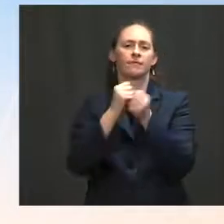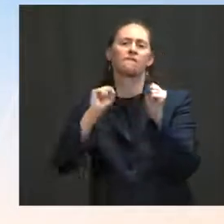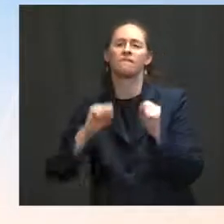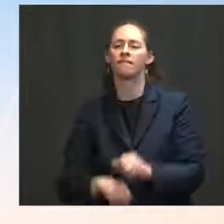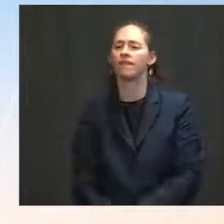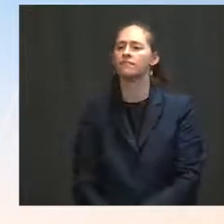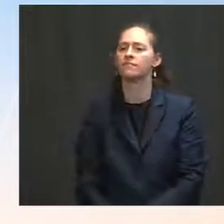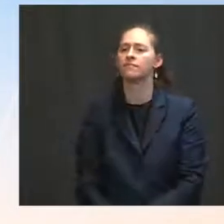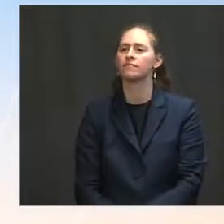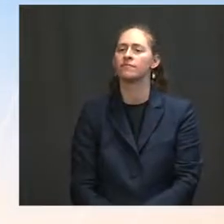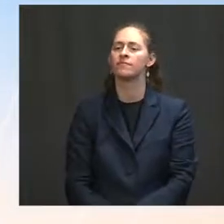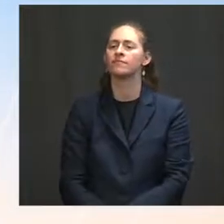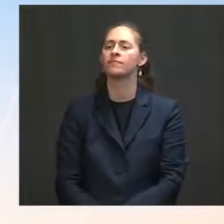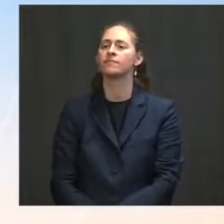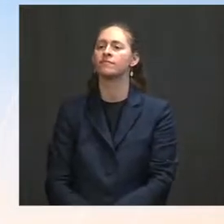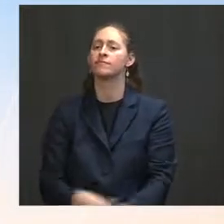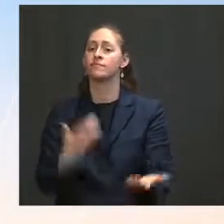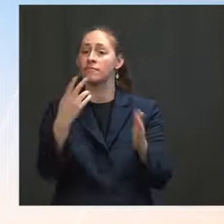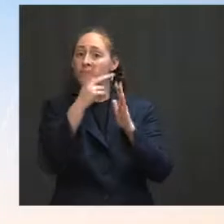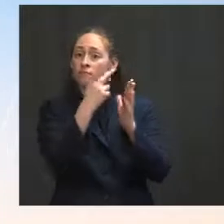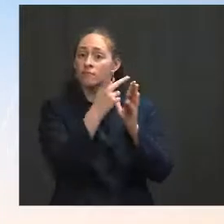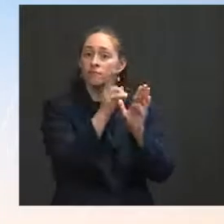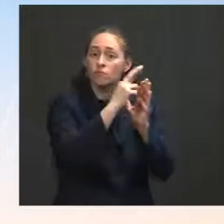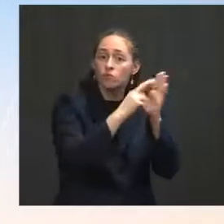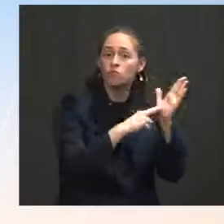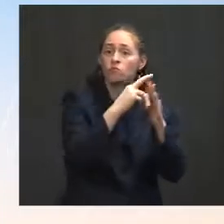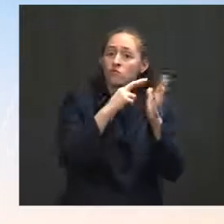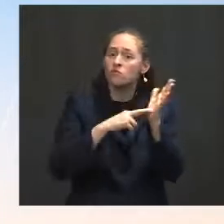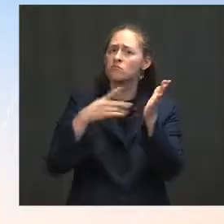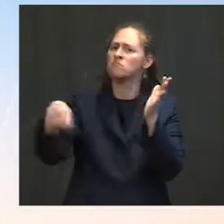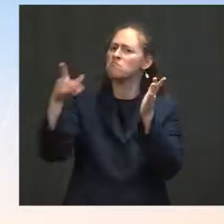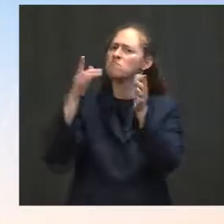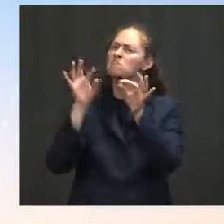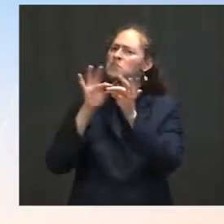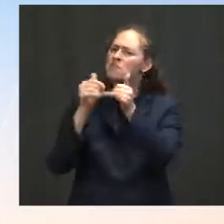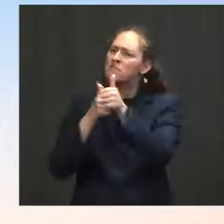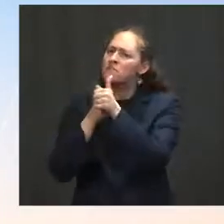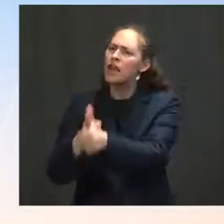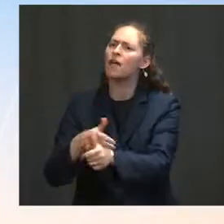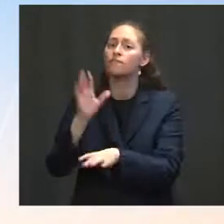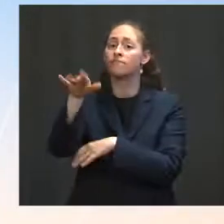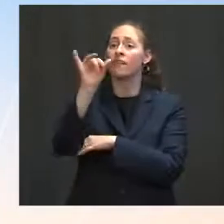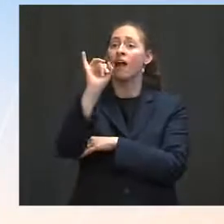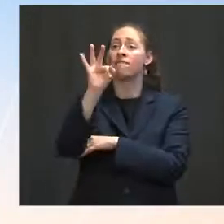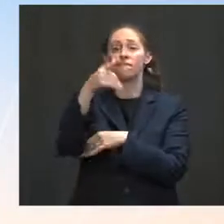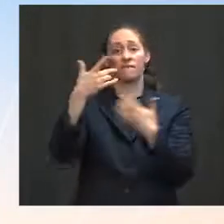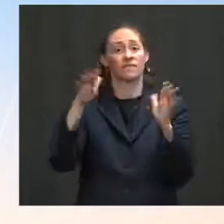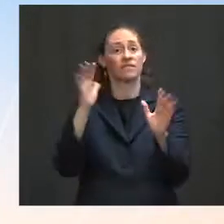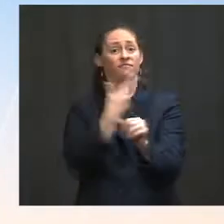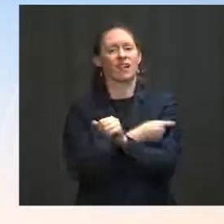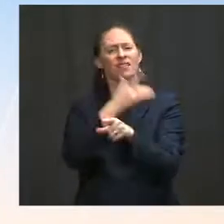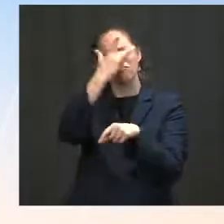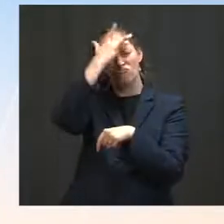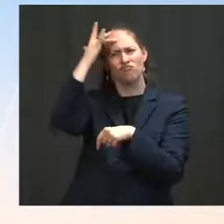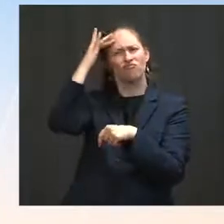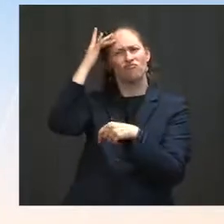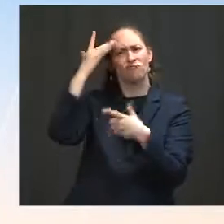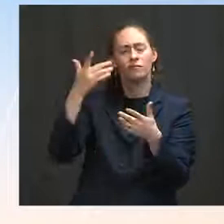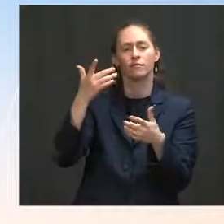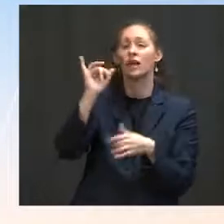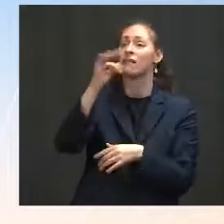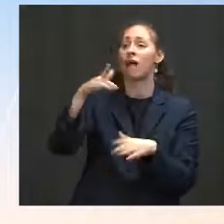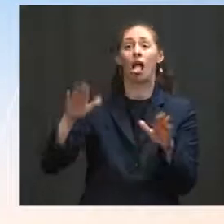health guidance that they have provided broadly. So if somebody is vaccinated, they are safe. If they are not vaccinated, which obviously applies